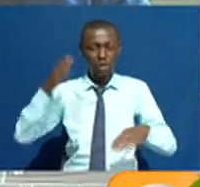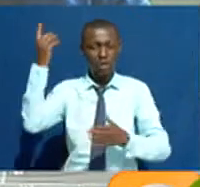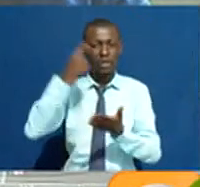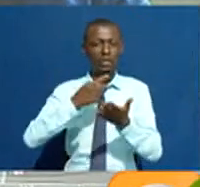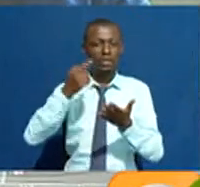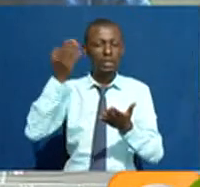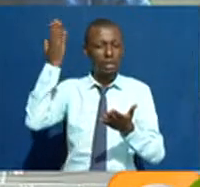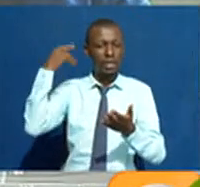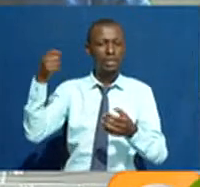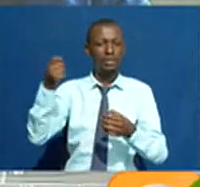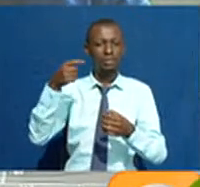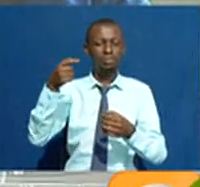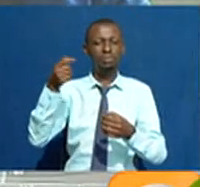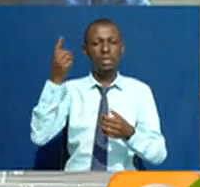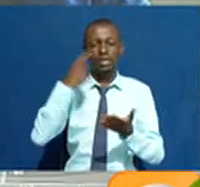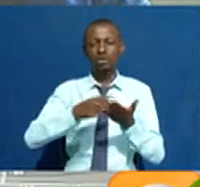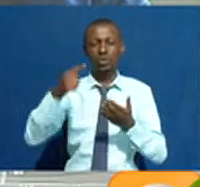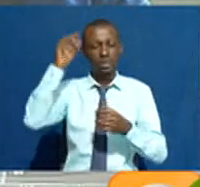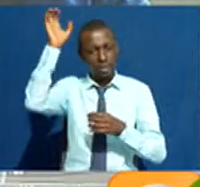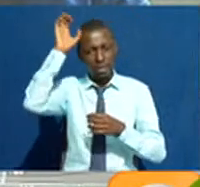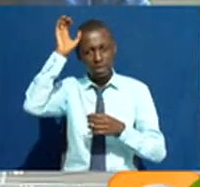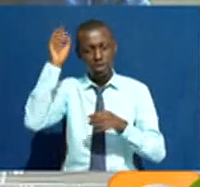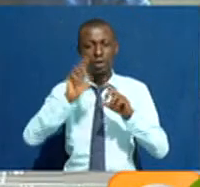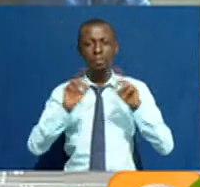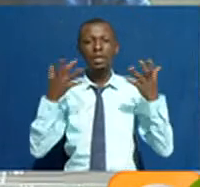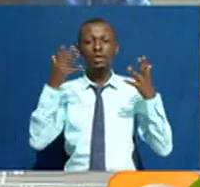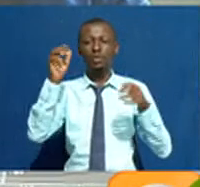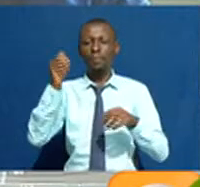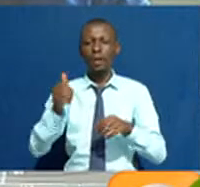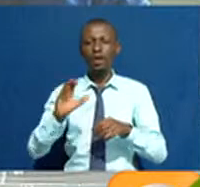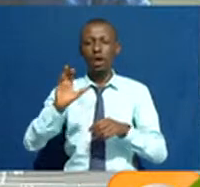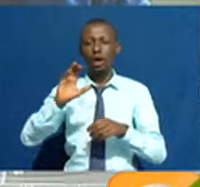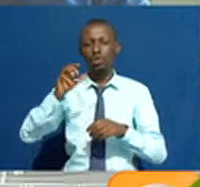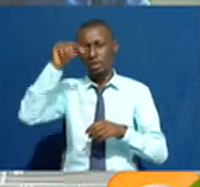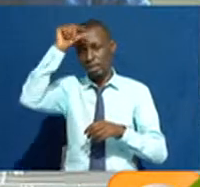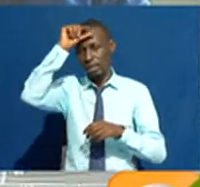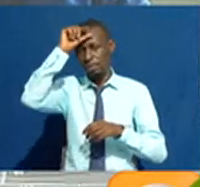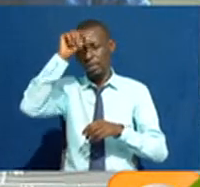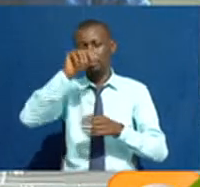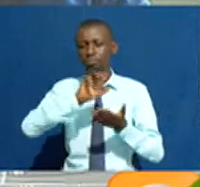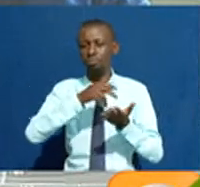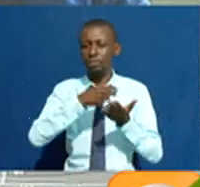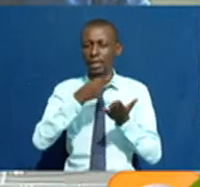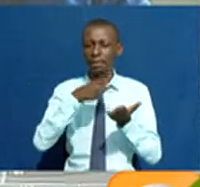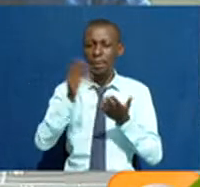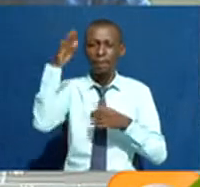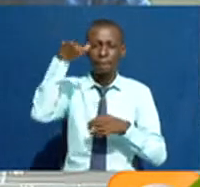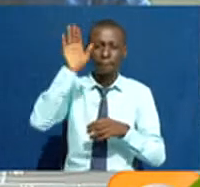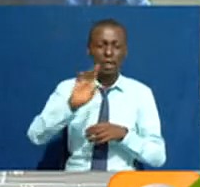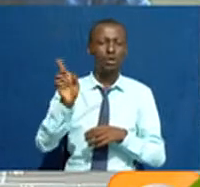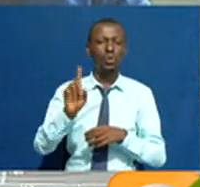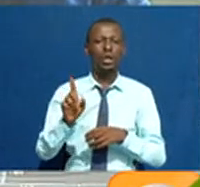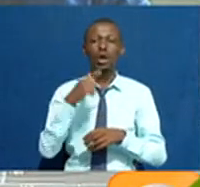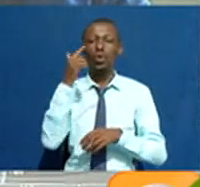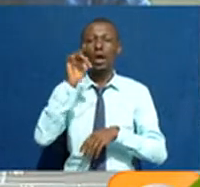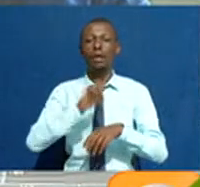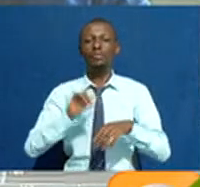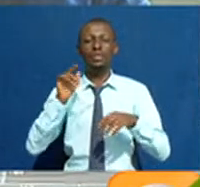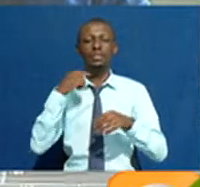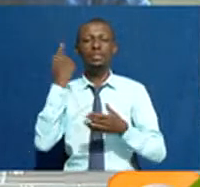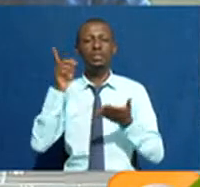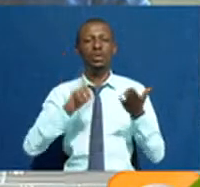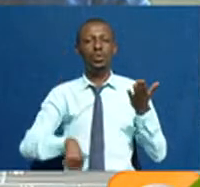get any commitment from the county government on when they will receive their money back. And as Emily Chebet reports, the affected residents